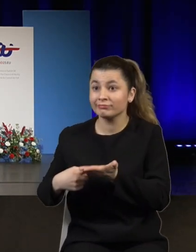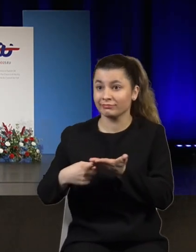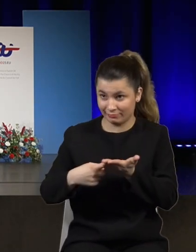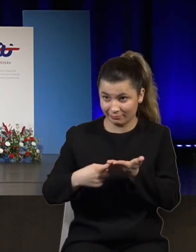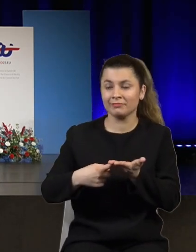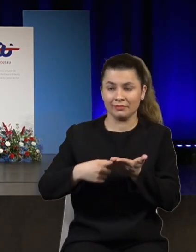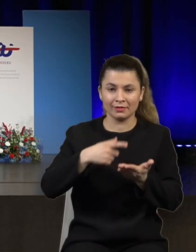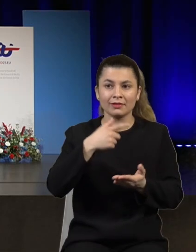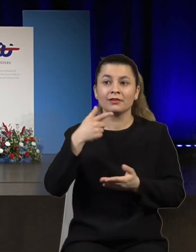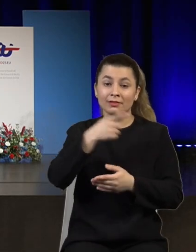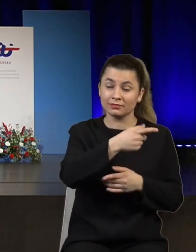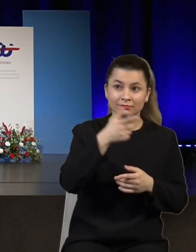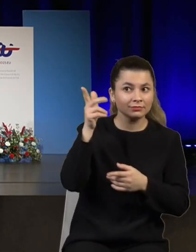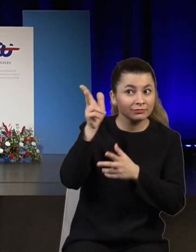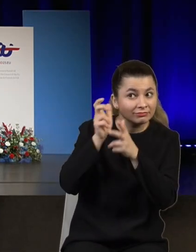the end of our